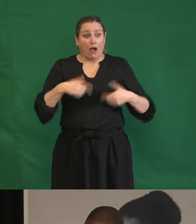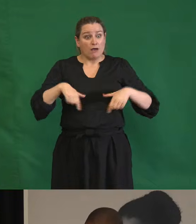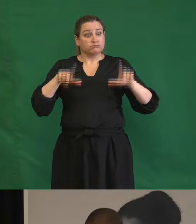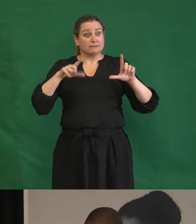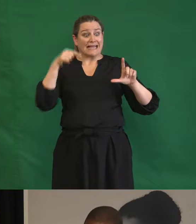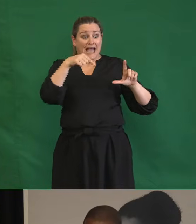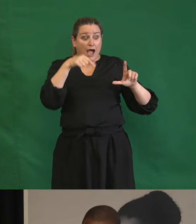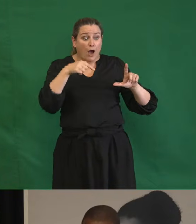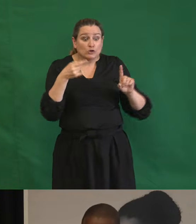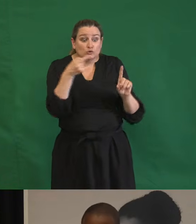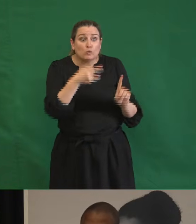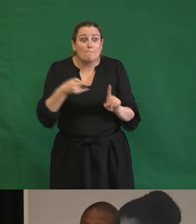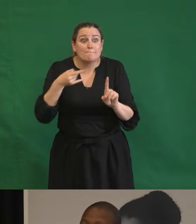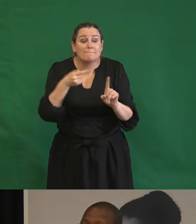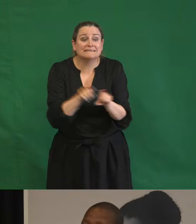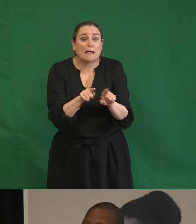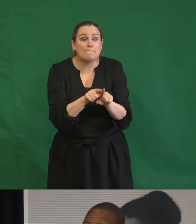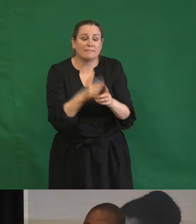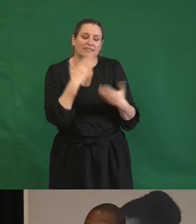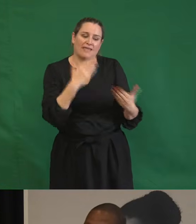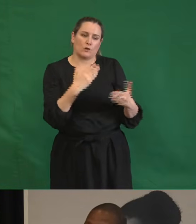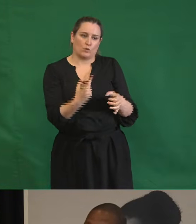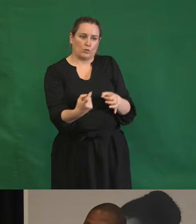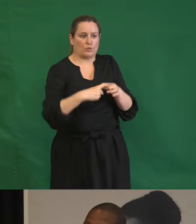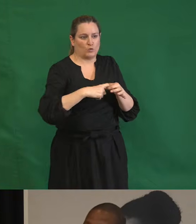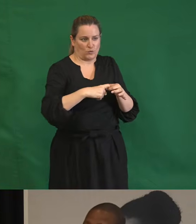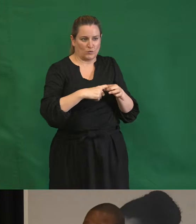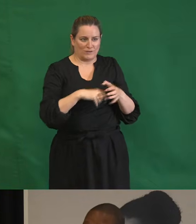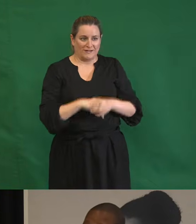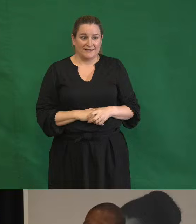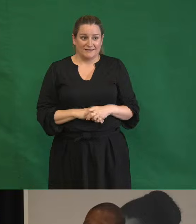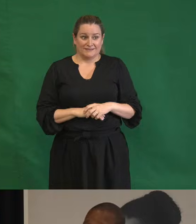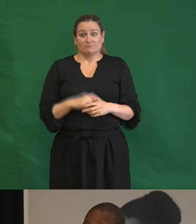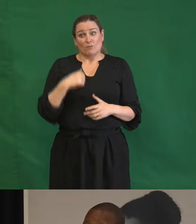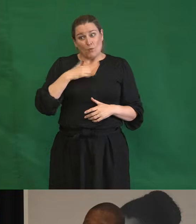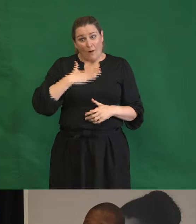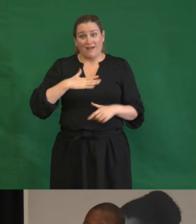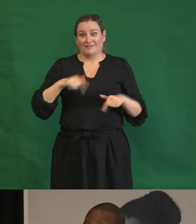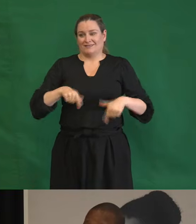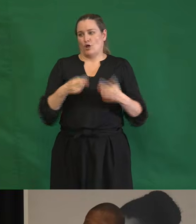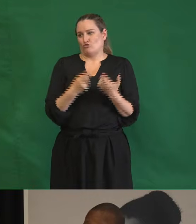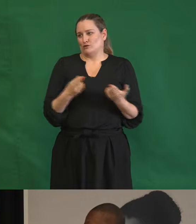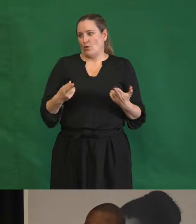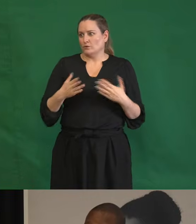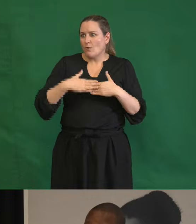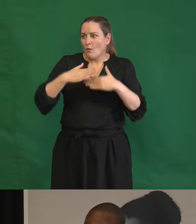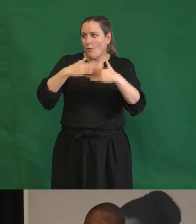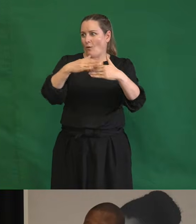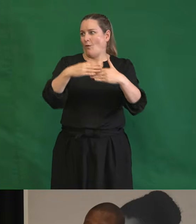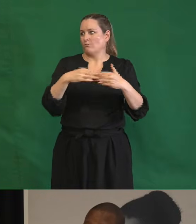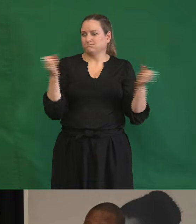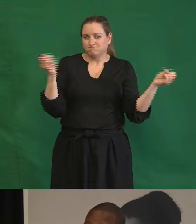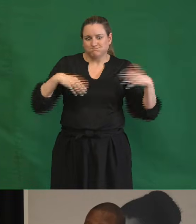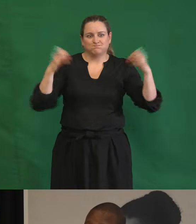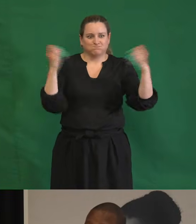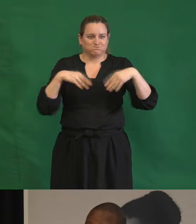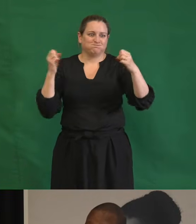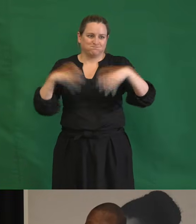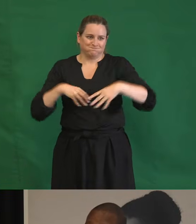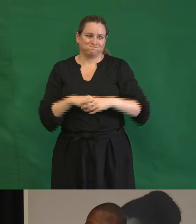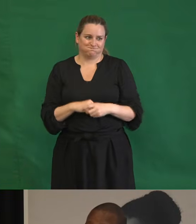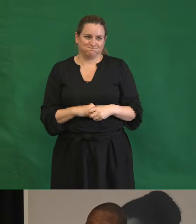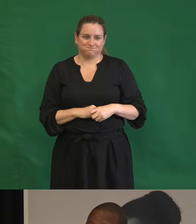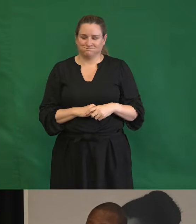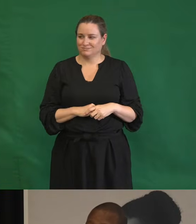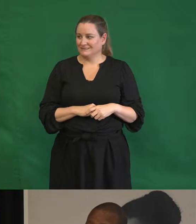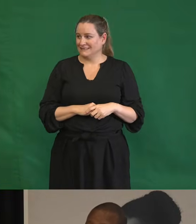We really need to develop resources for this language. There are many spaces that this language is